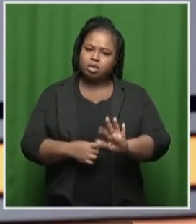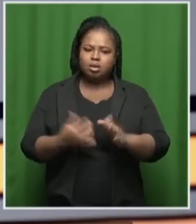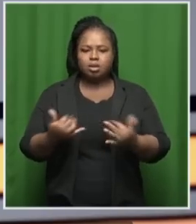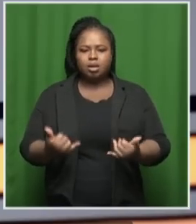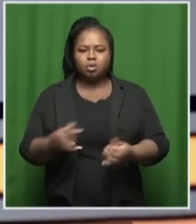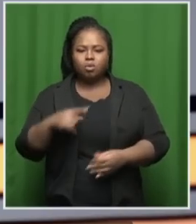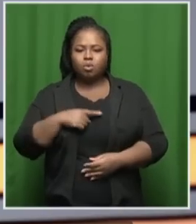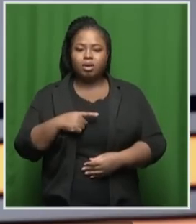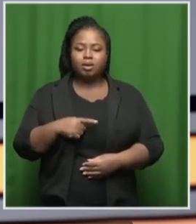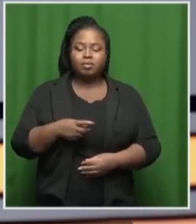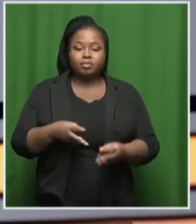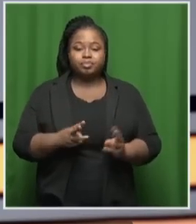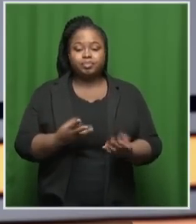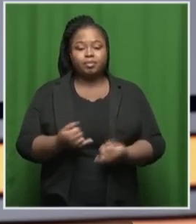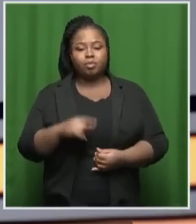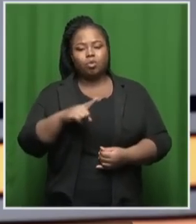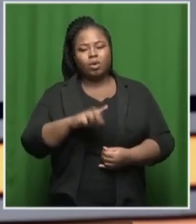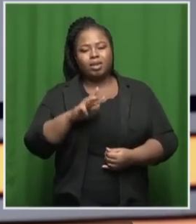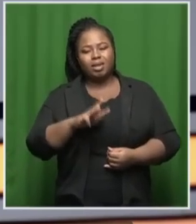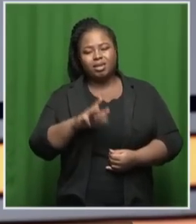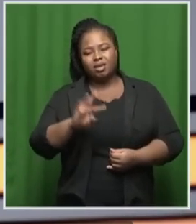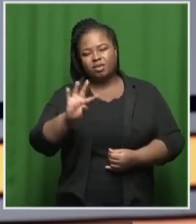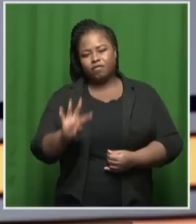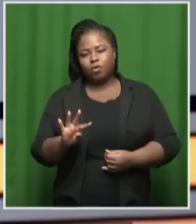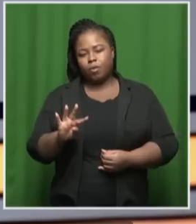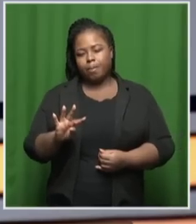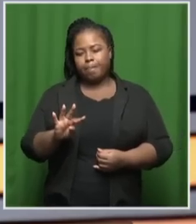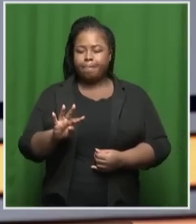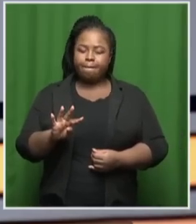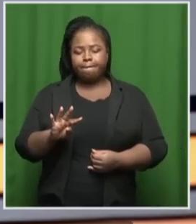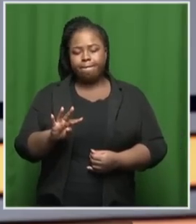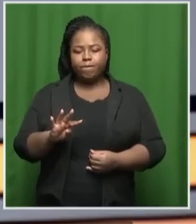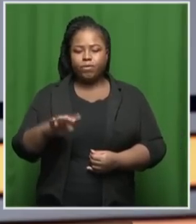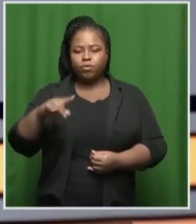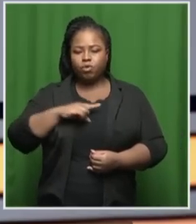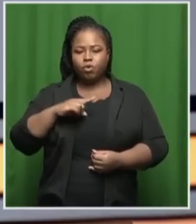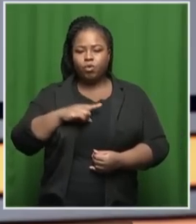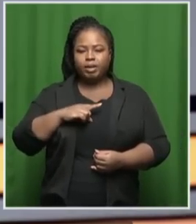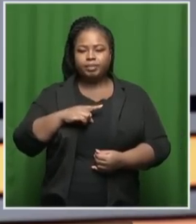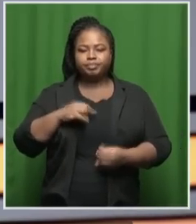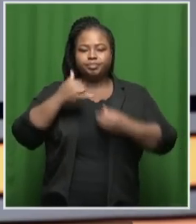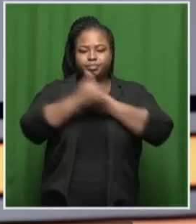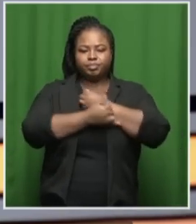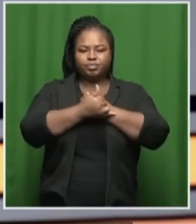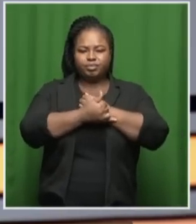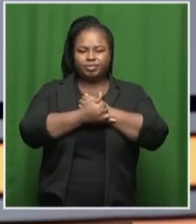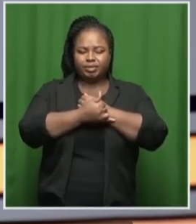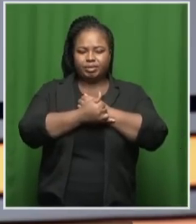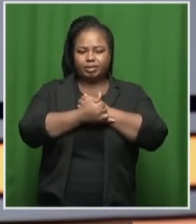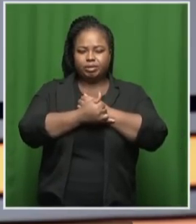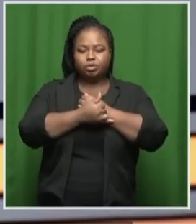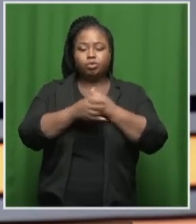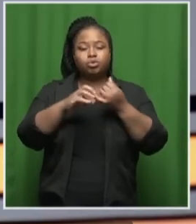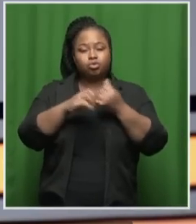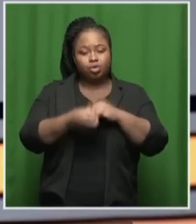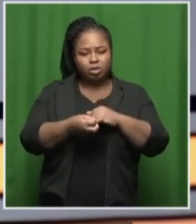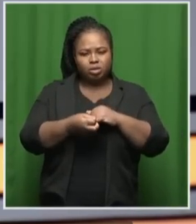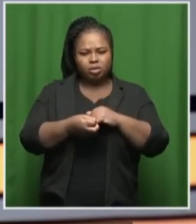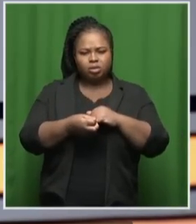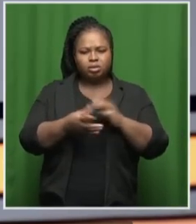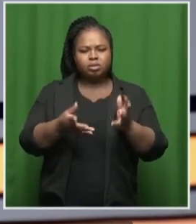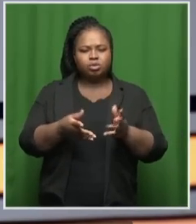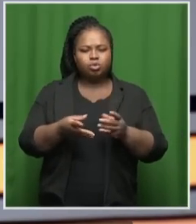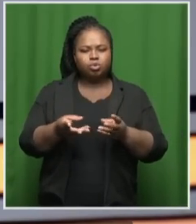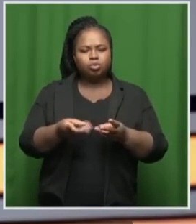of 1994, in not so much that the country is coming together to rule out an illegitimate government, as it